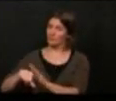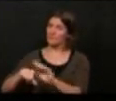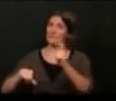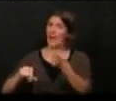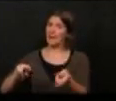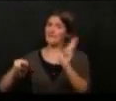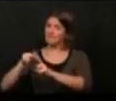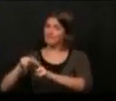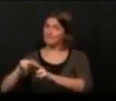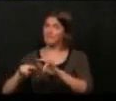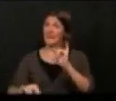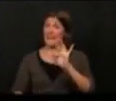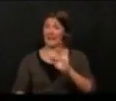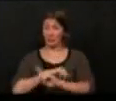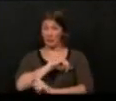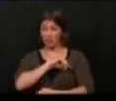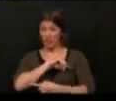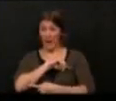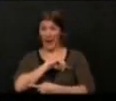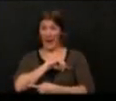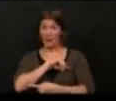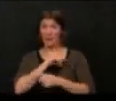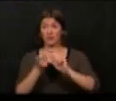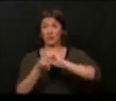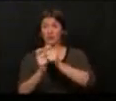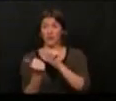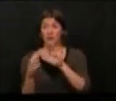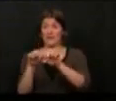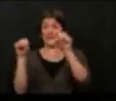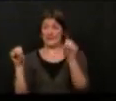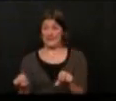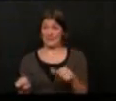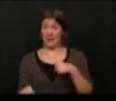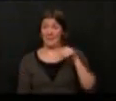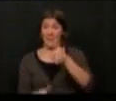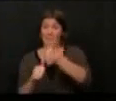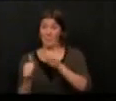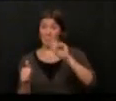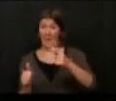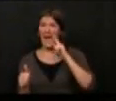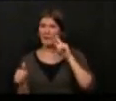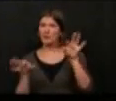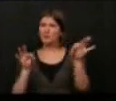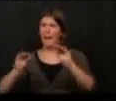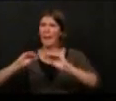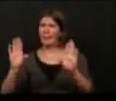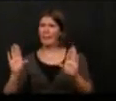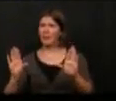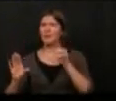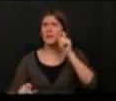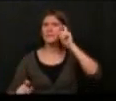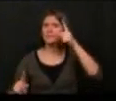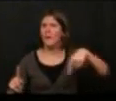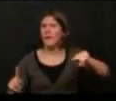cost them to do pay-as-you-throw and not pretend that it's not a part of the, you know, the bottom line for what they may be paying.